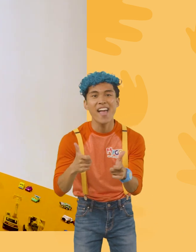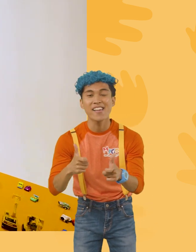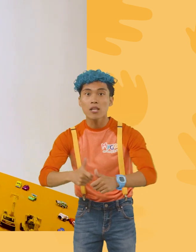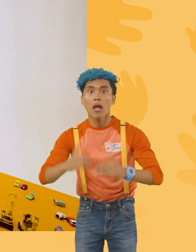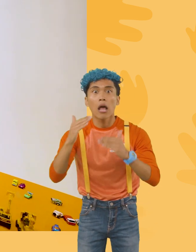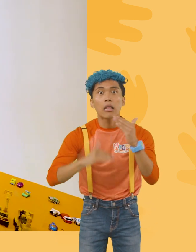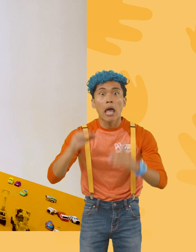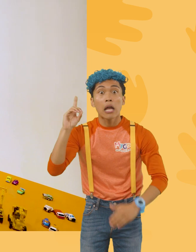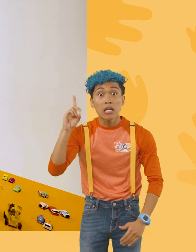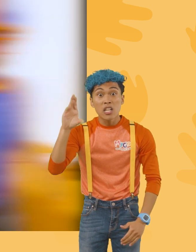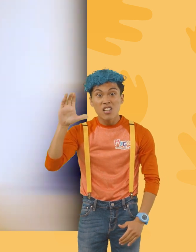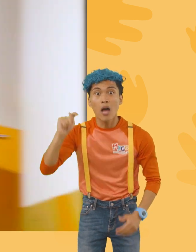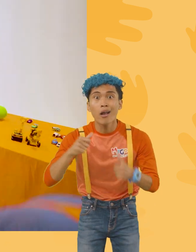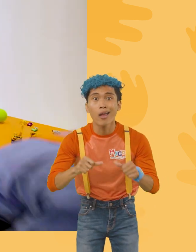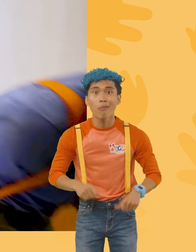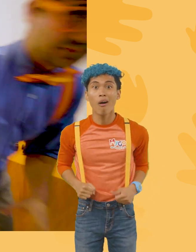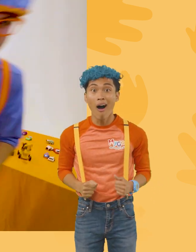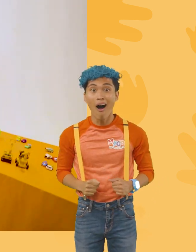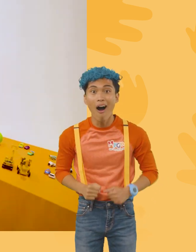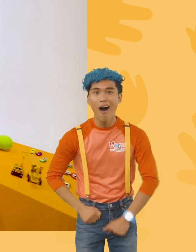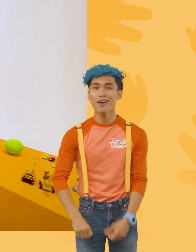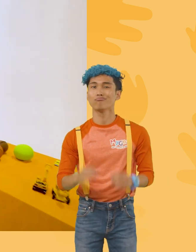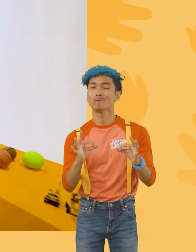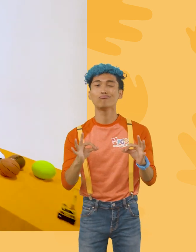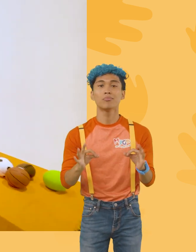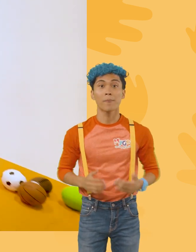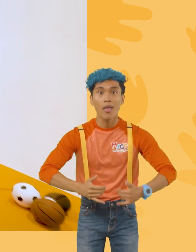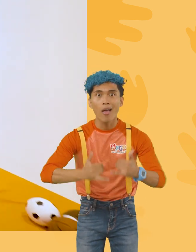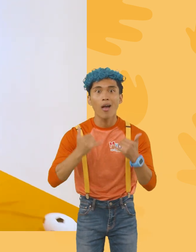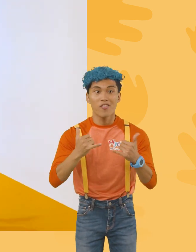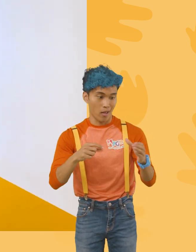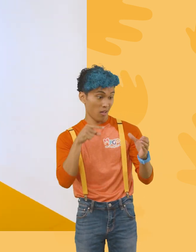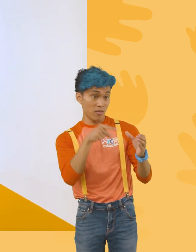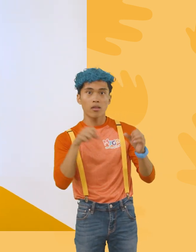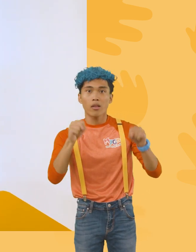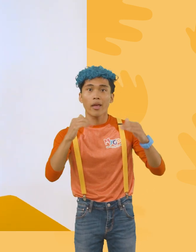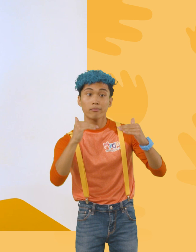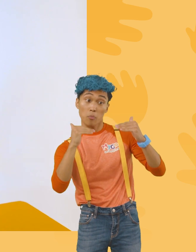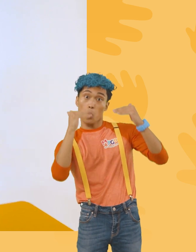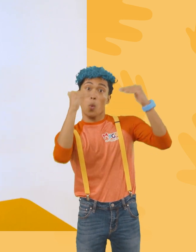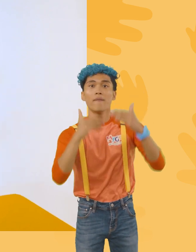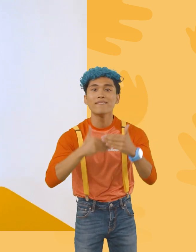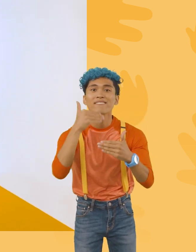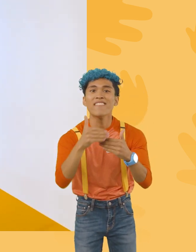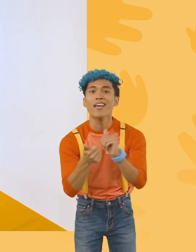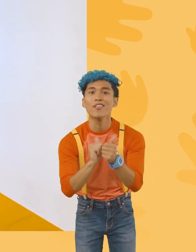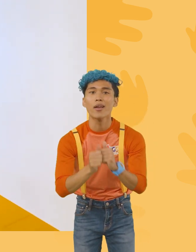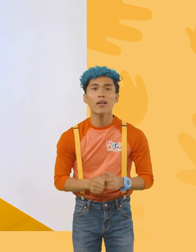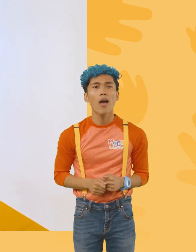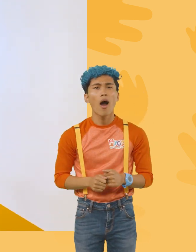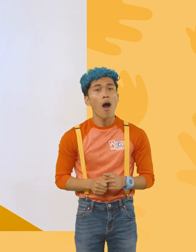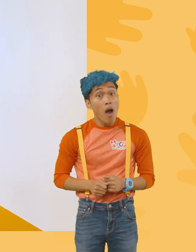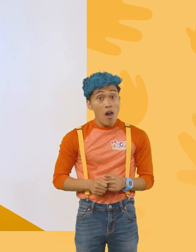way faster than the duct tape. Perfect! So now it can move on to the next round. Have you ever